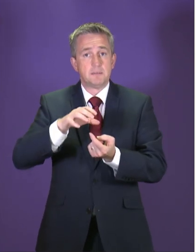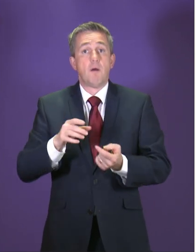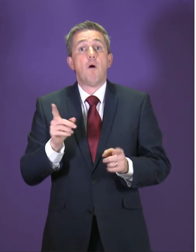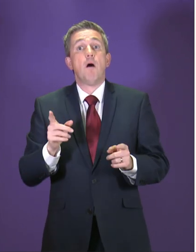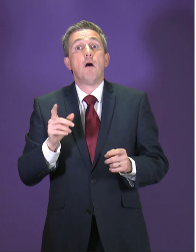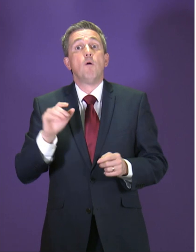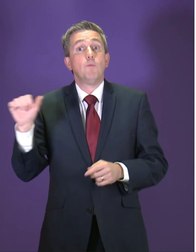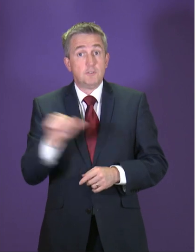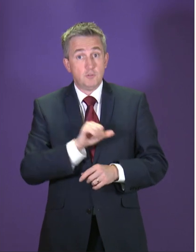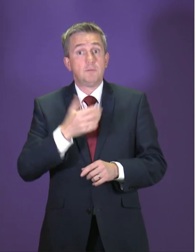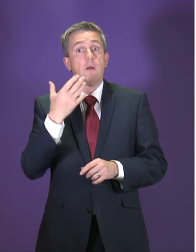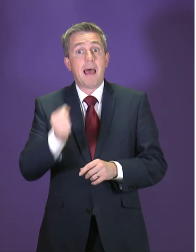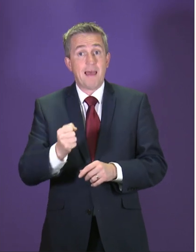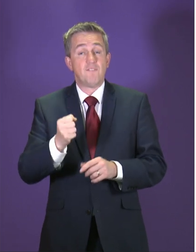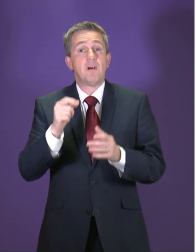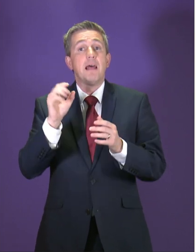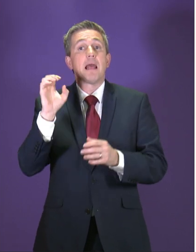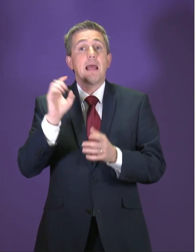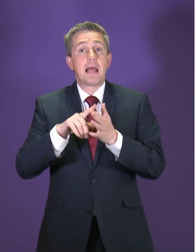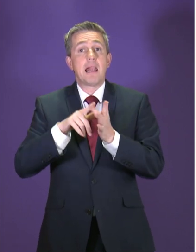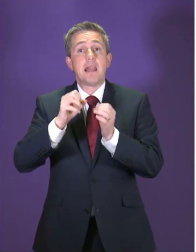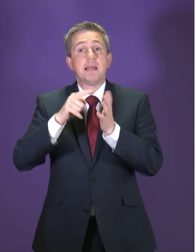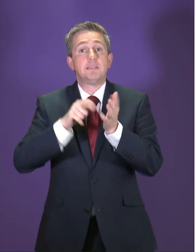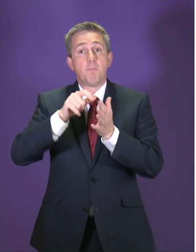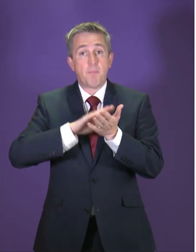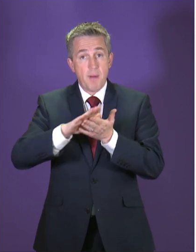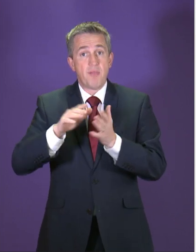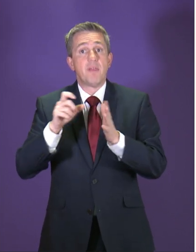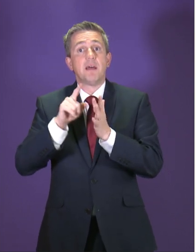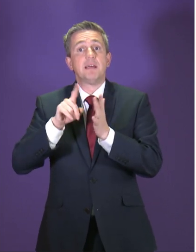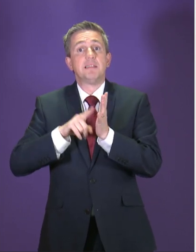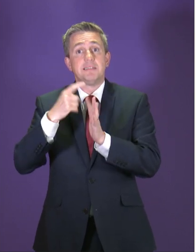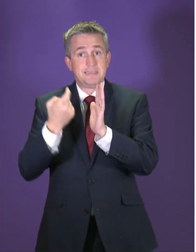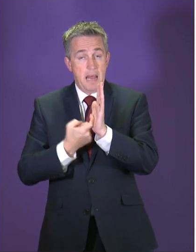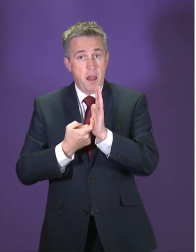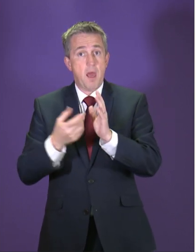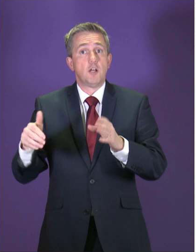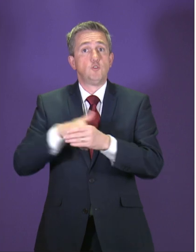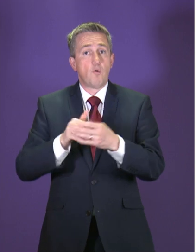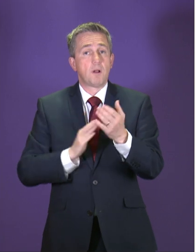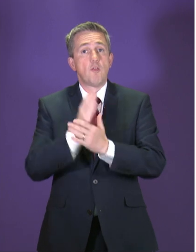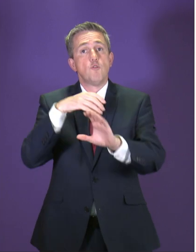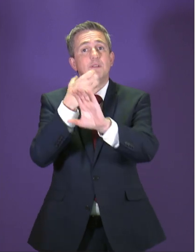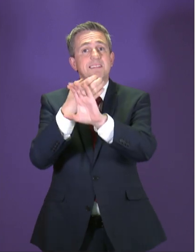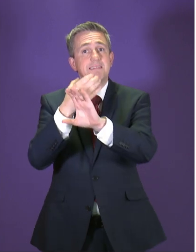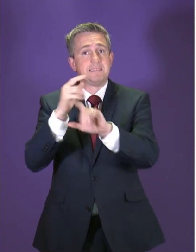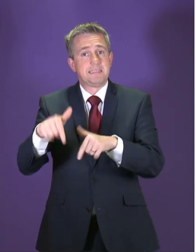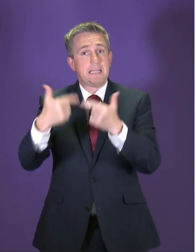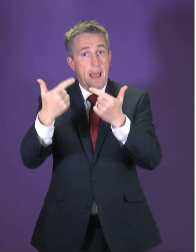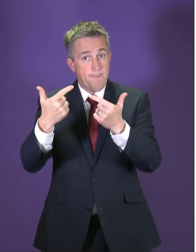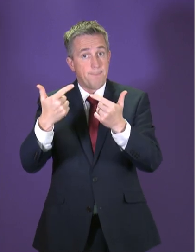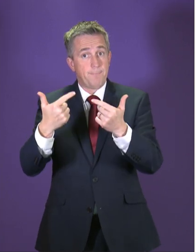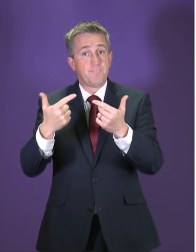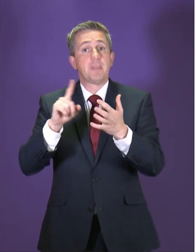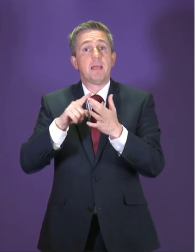on Skype, on the big screen, by Elizabeth Diller, founder of Diller, Scofidio and Renfrew USA.